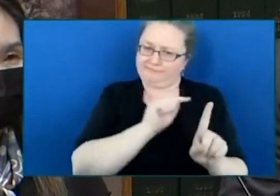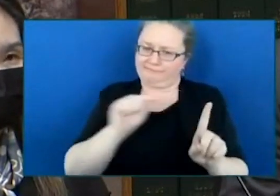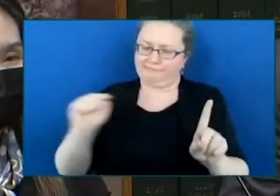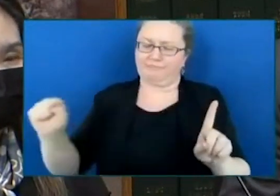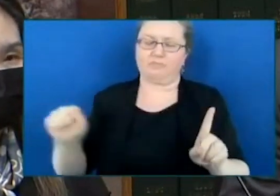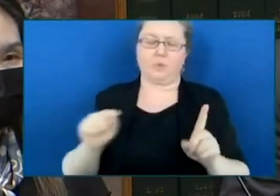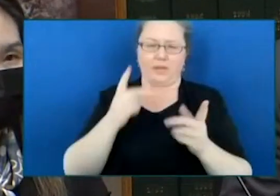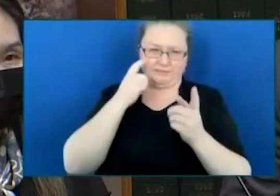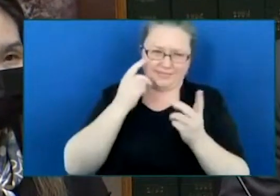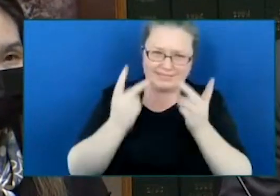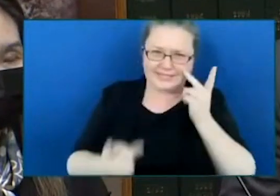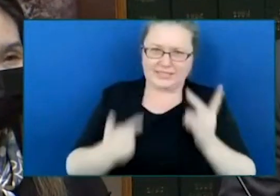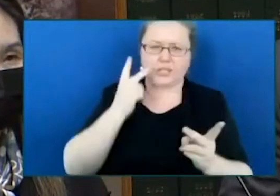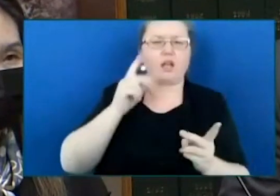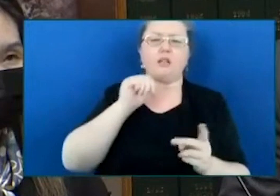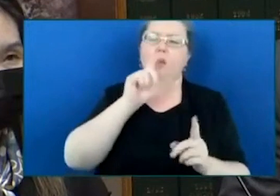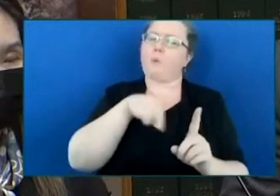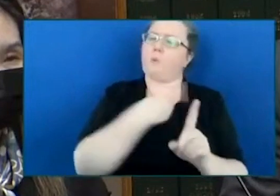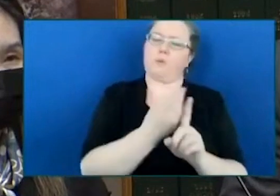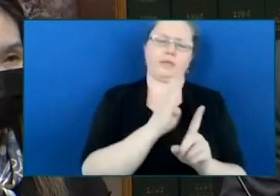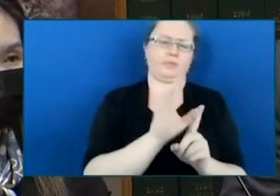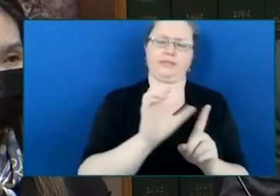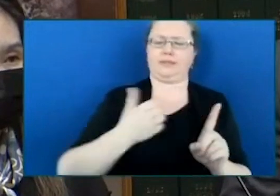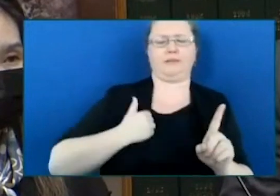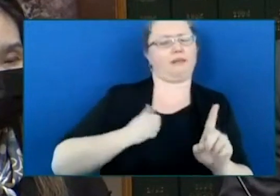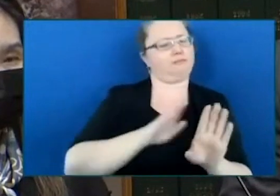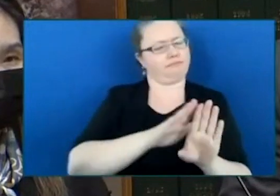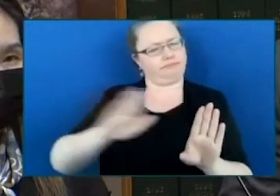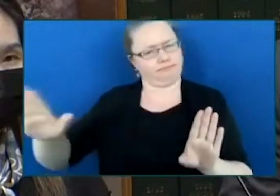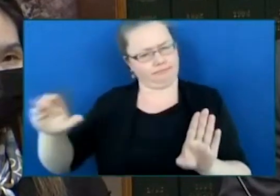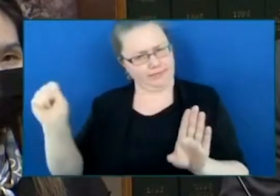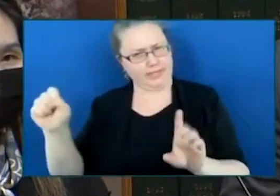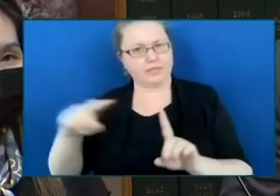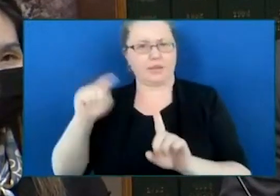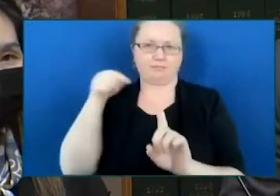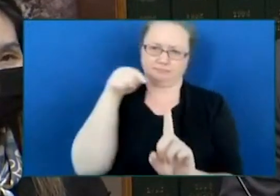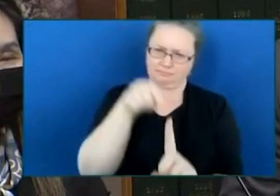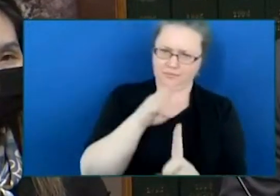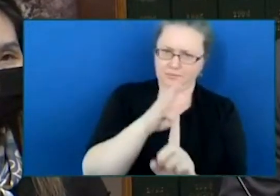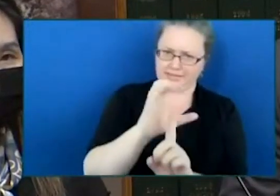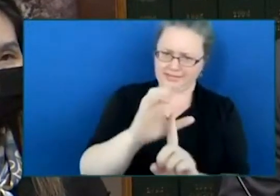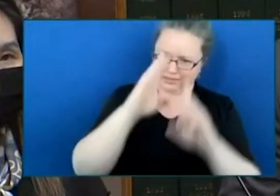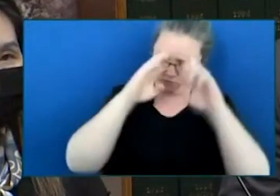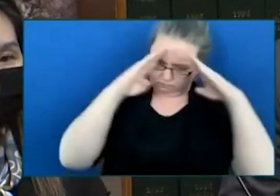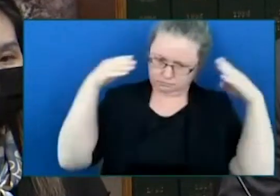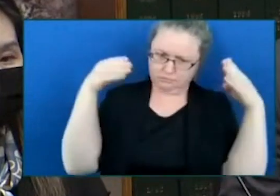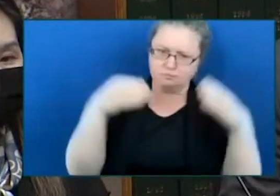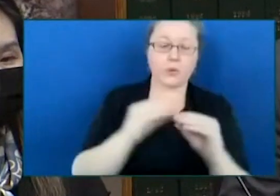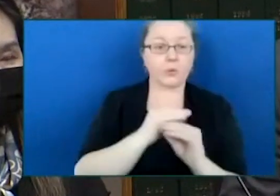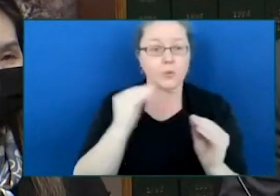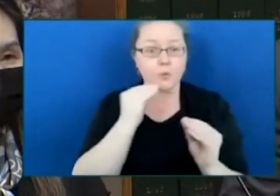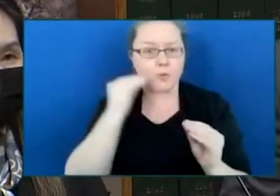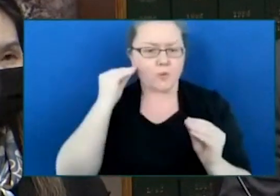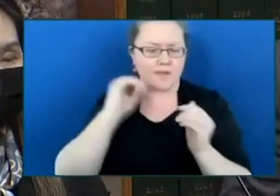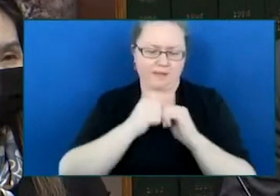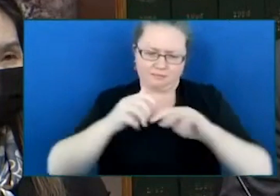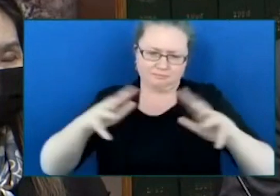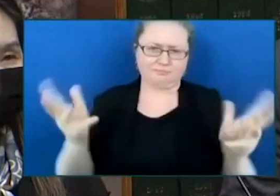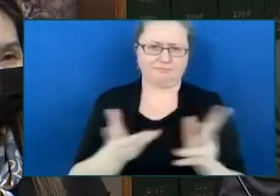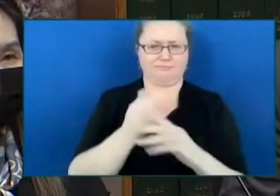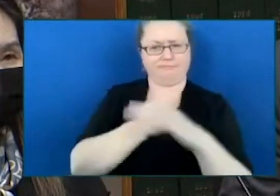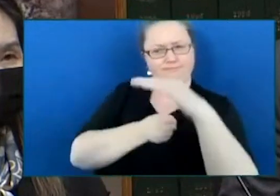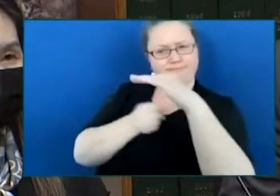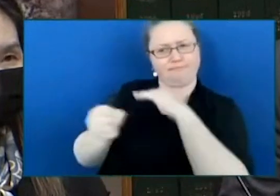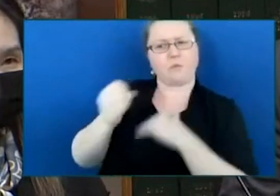comprehensive approach is needed to shift from reactive to proactive solutions for homelessness. This year's budget delivers, Mr. Speaker, with